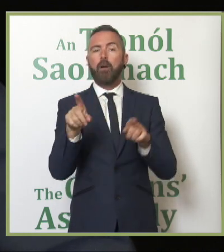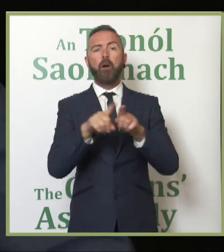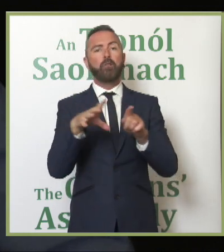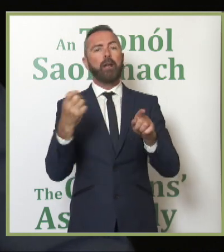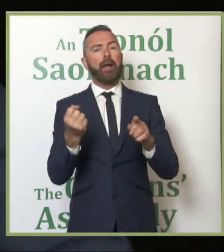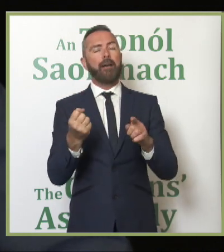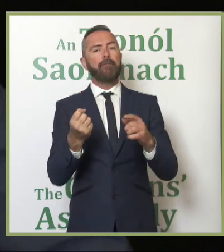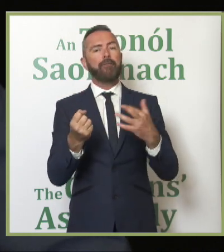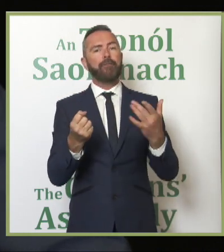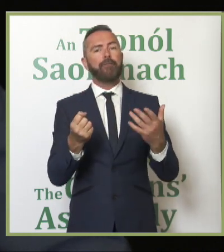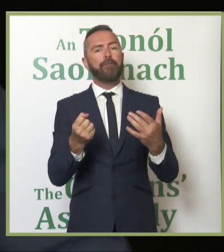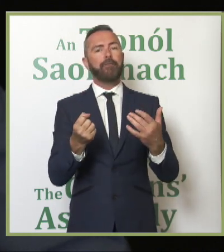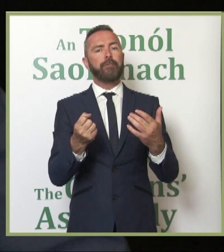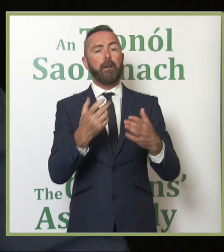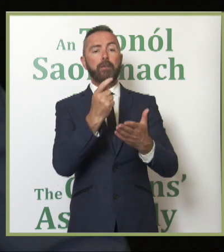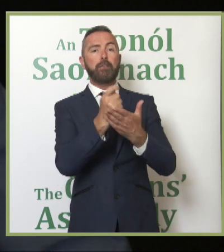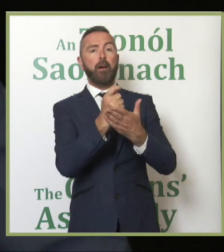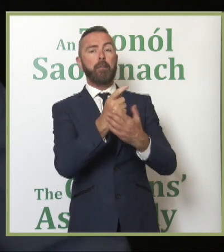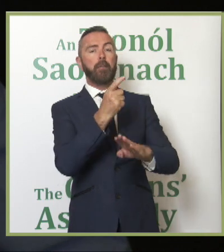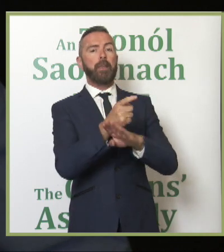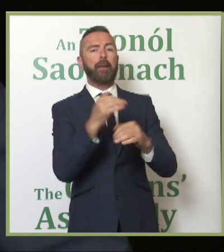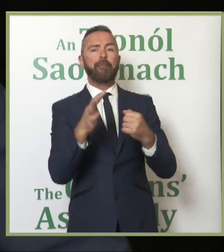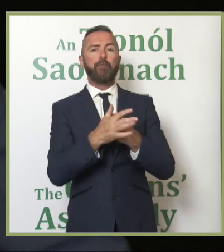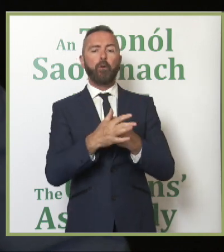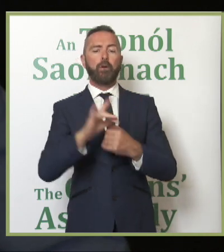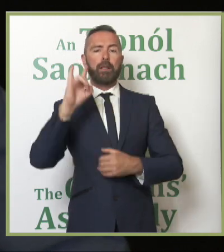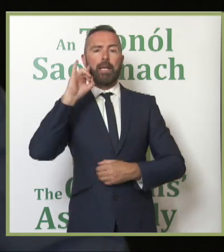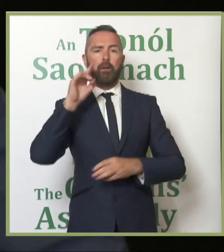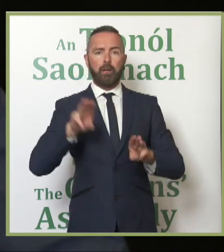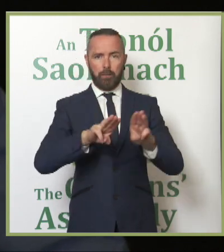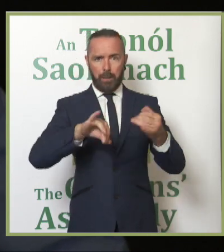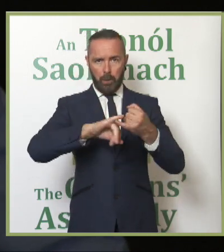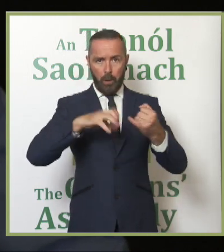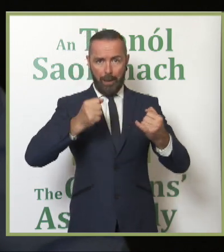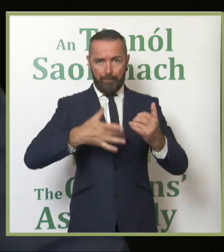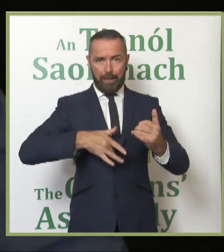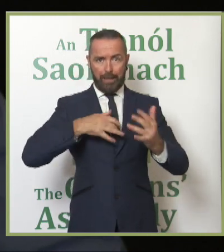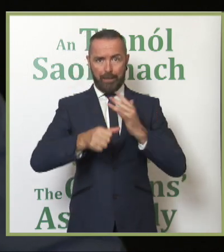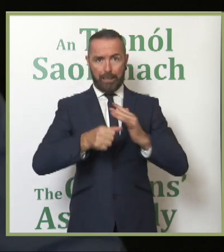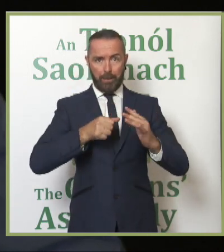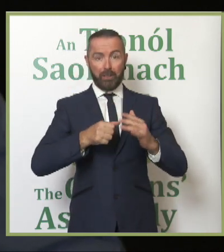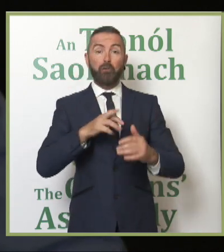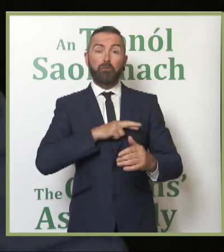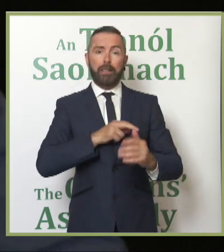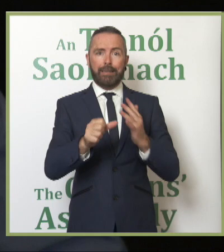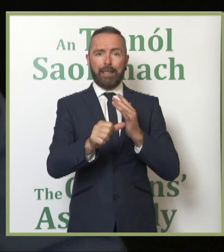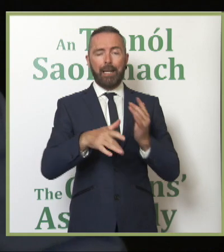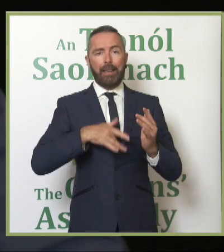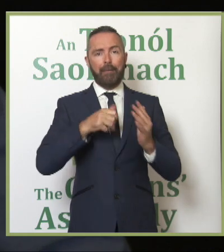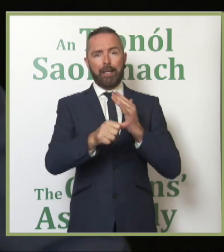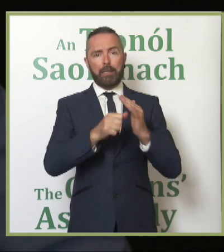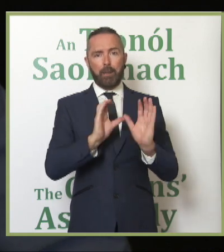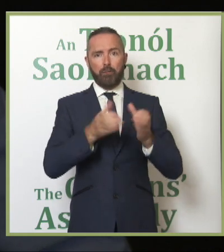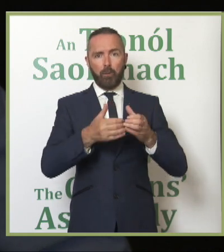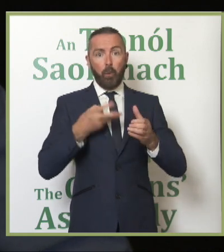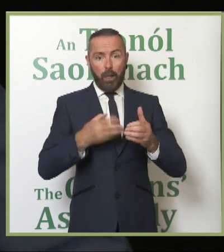have a space in those meetings for hearing from people with lived experience. So our lived experience group that we've just established